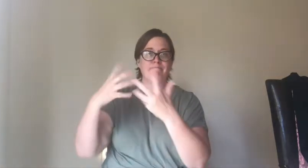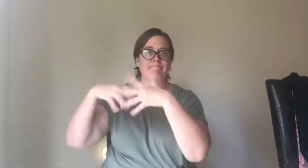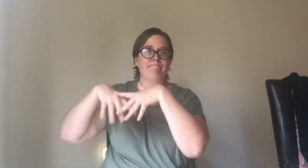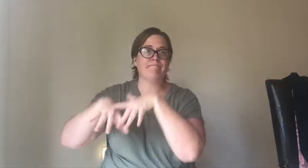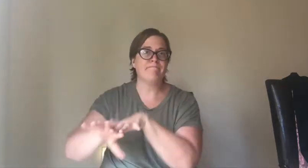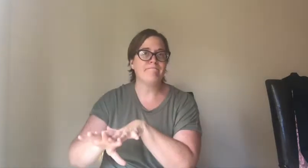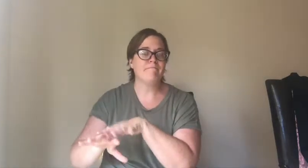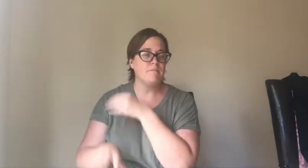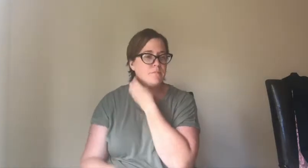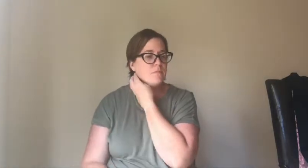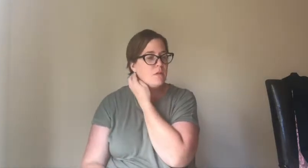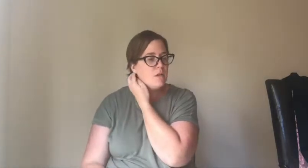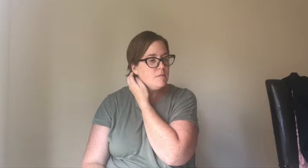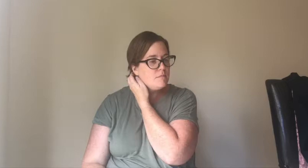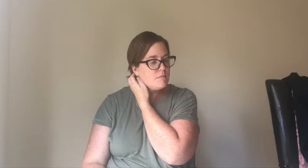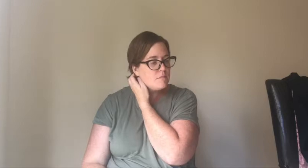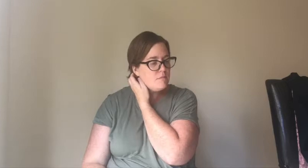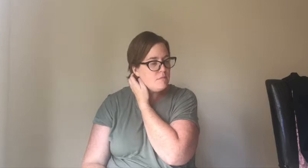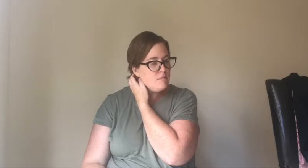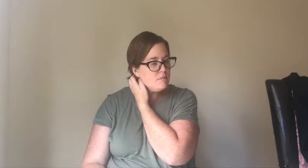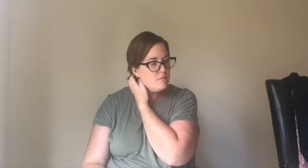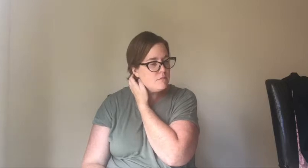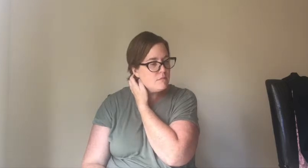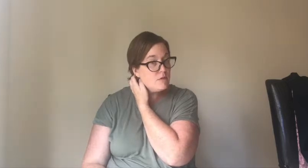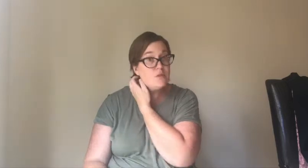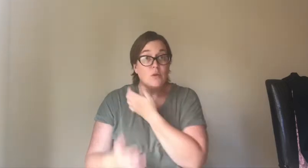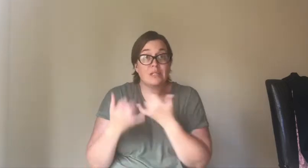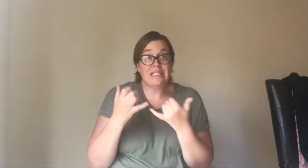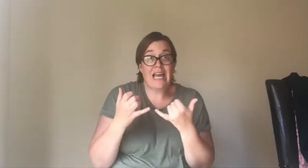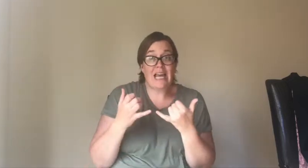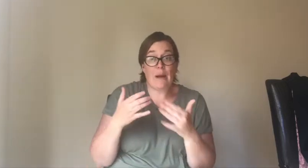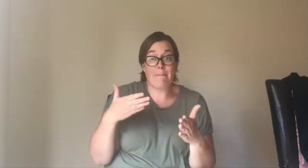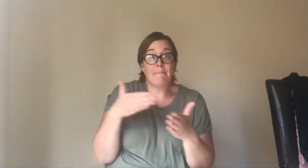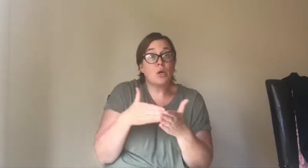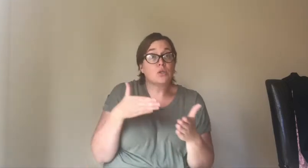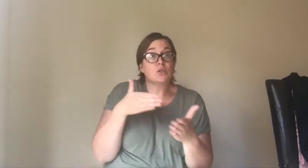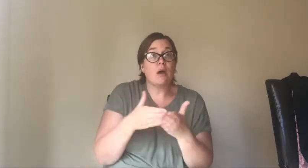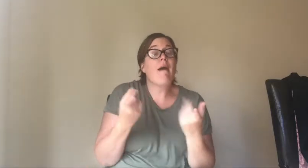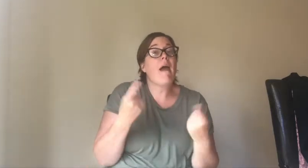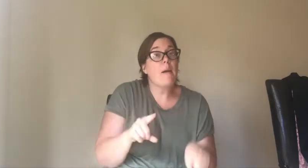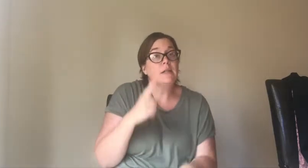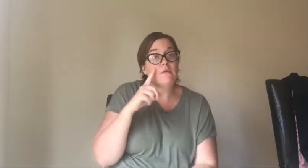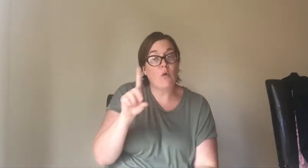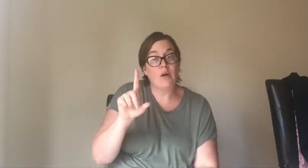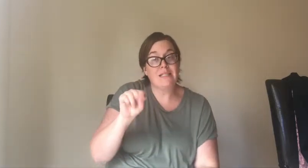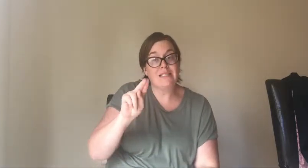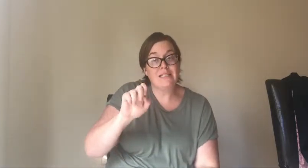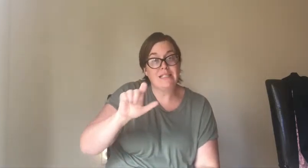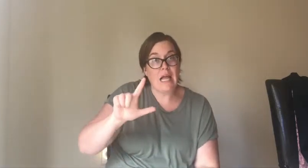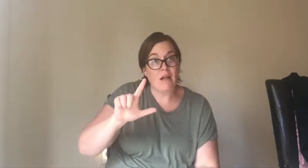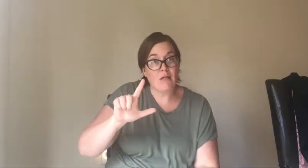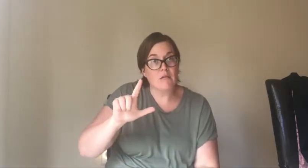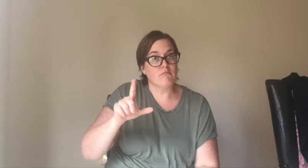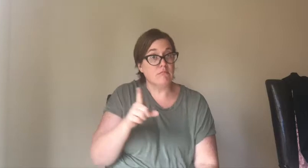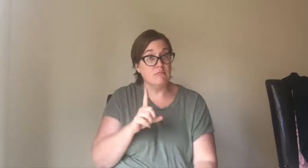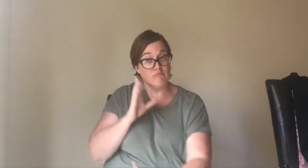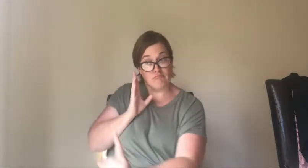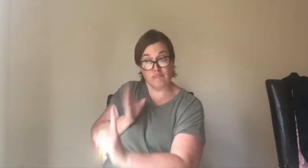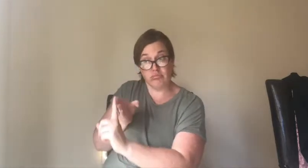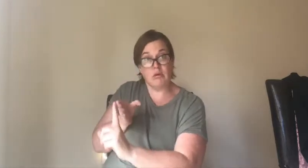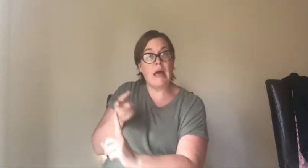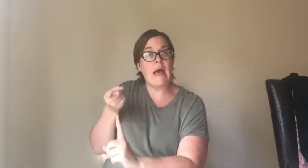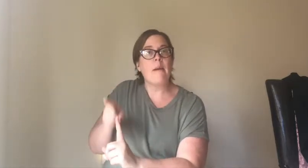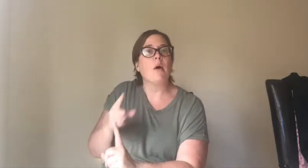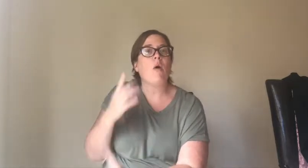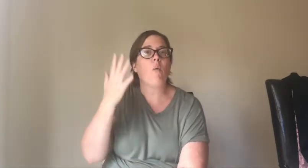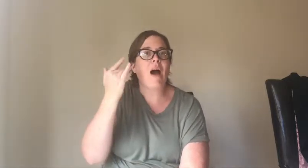go in and they would conquer a group of people, and then they would strip them from their homeland. They would bring them to their society and their culture, and they would basically just make